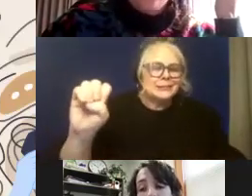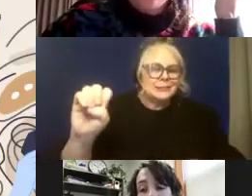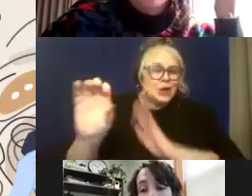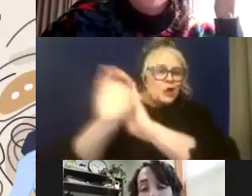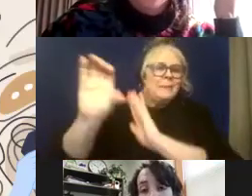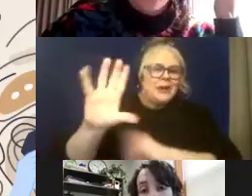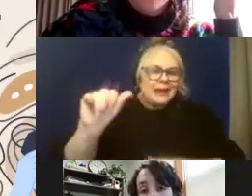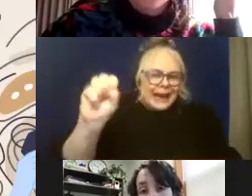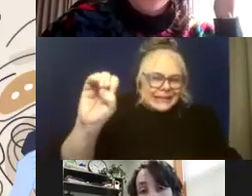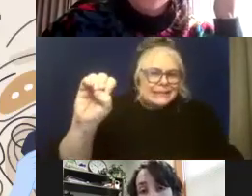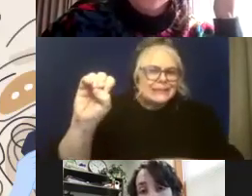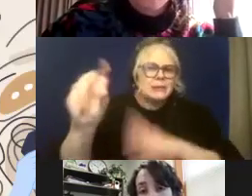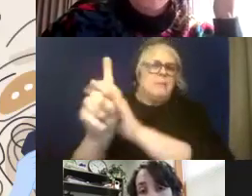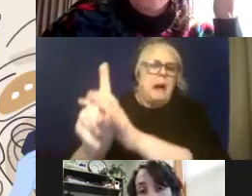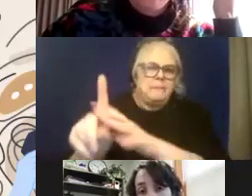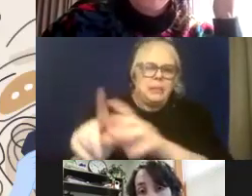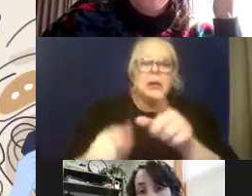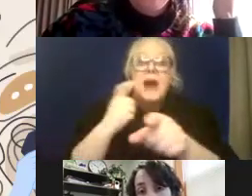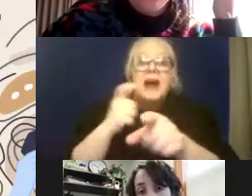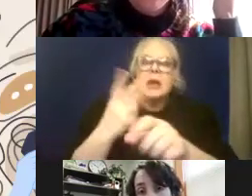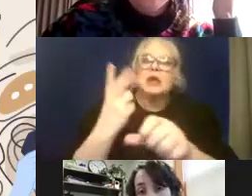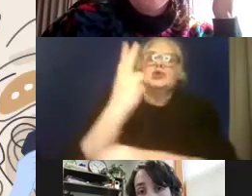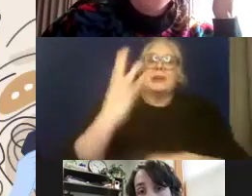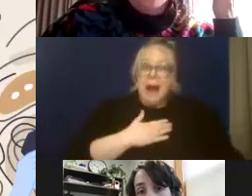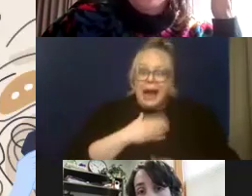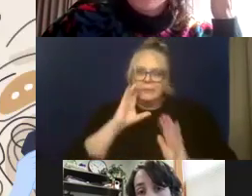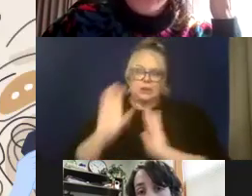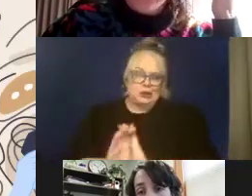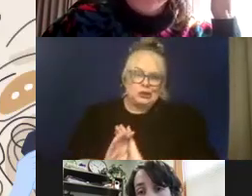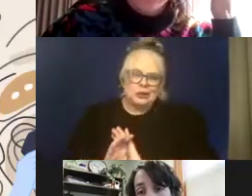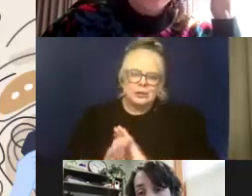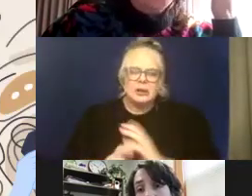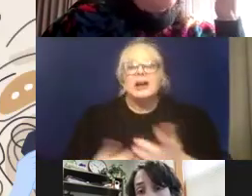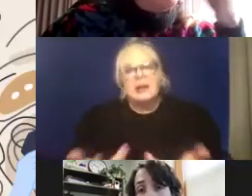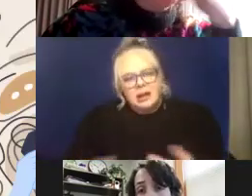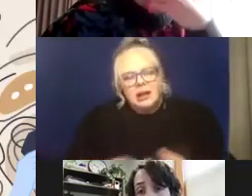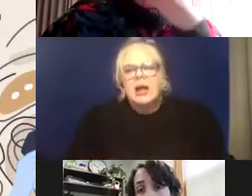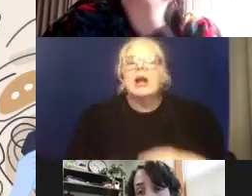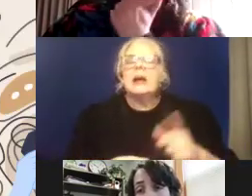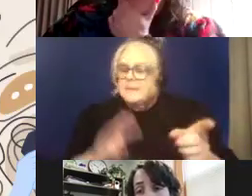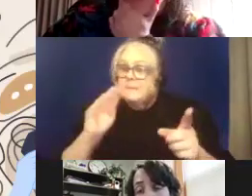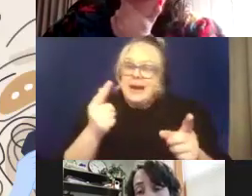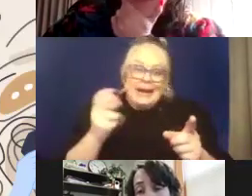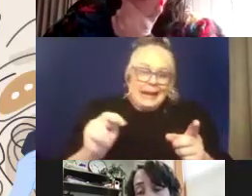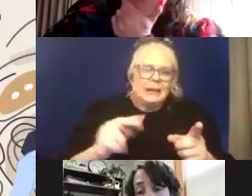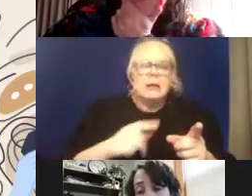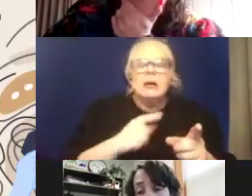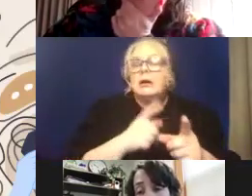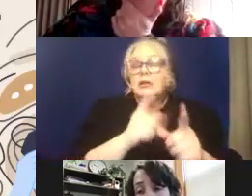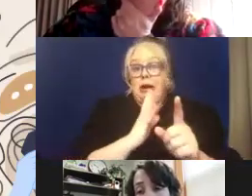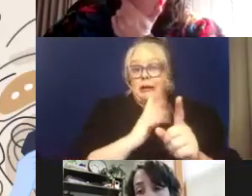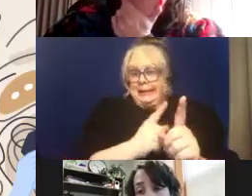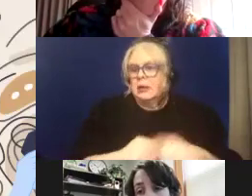that I imagine those survivors are being brought into many cases at the same time.